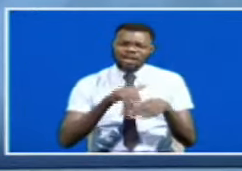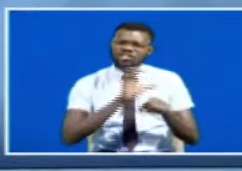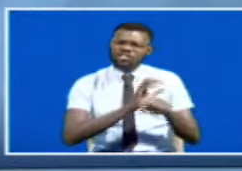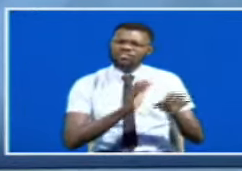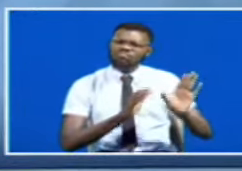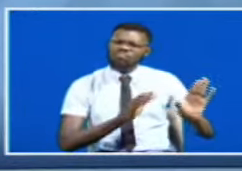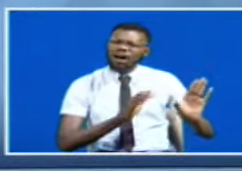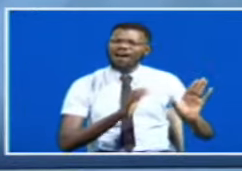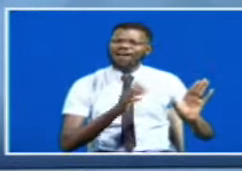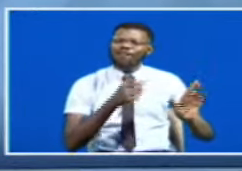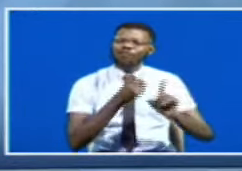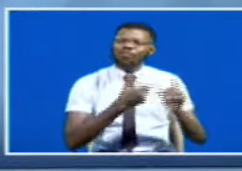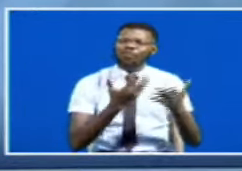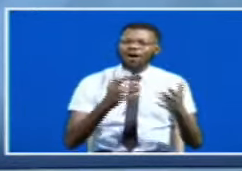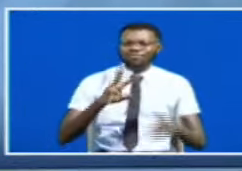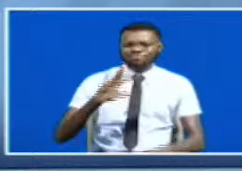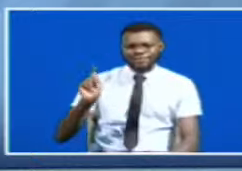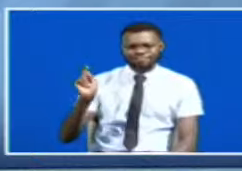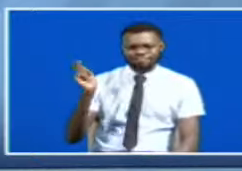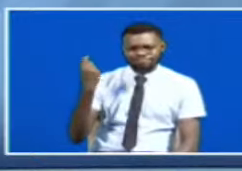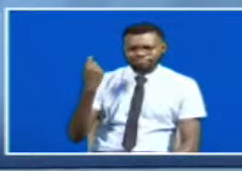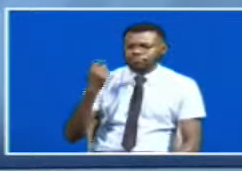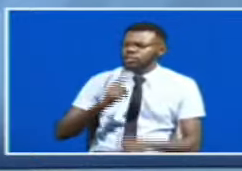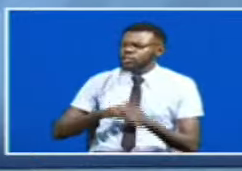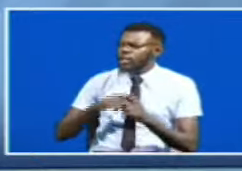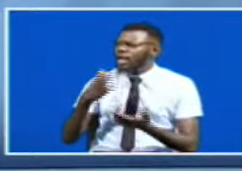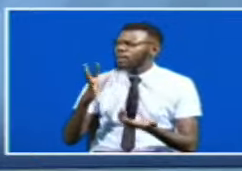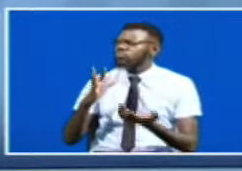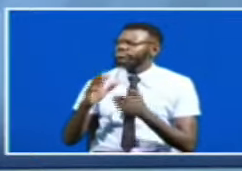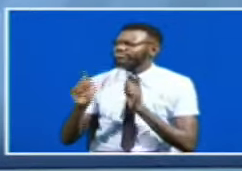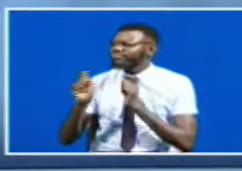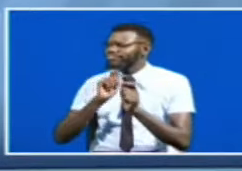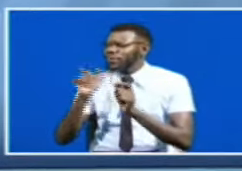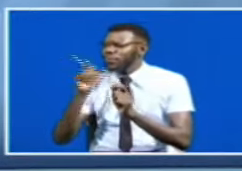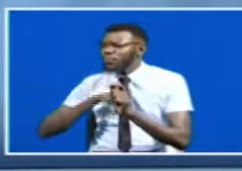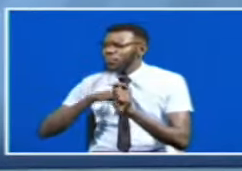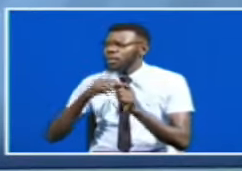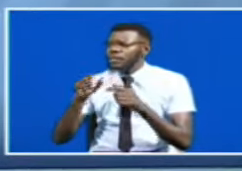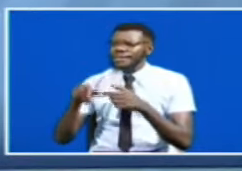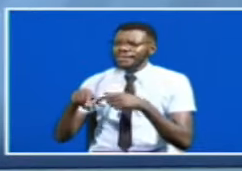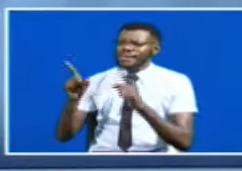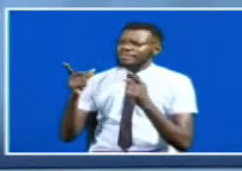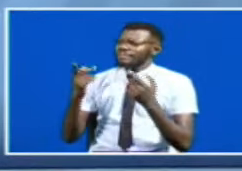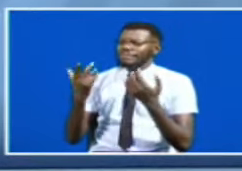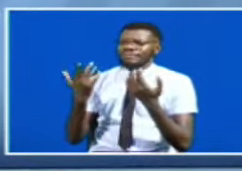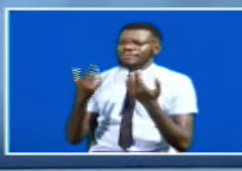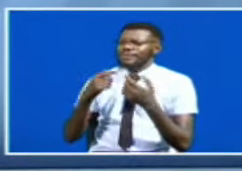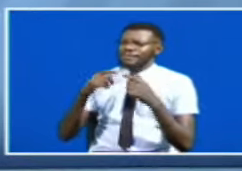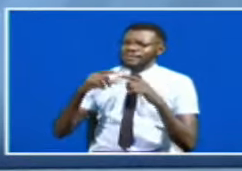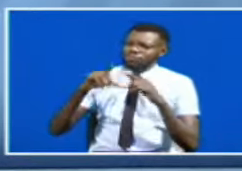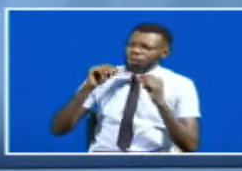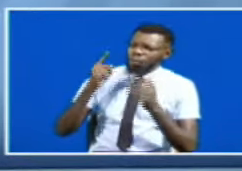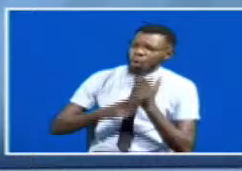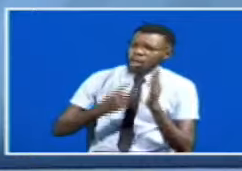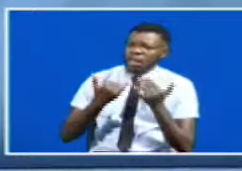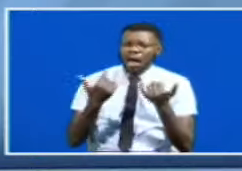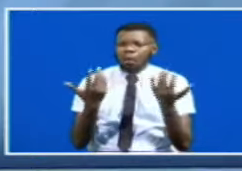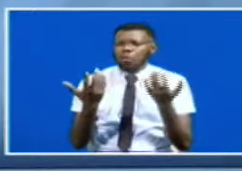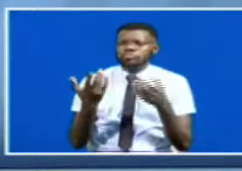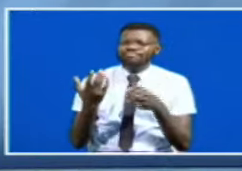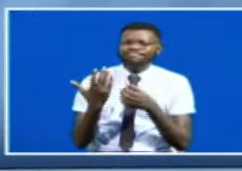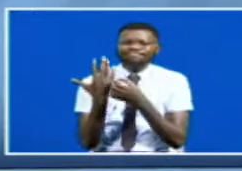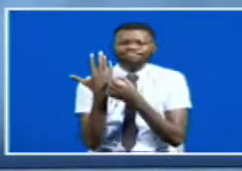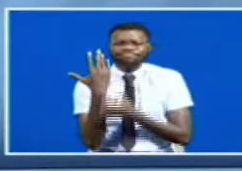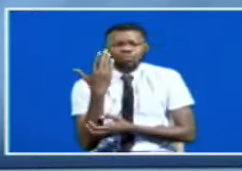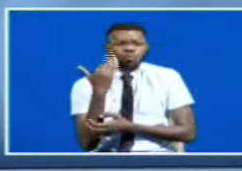News spoke to them and they claim they have depleted their resources looking for their kin, and now a cloud of pain and